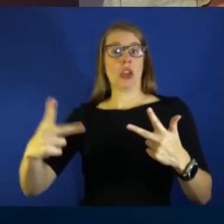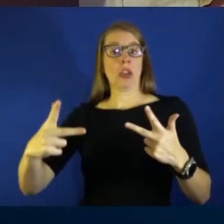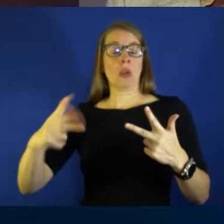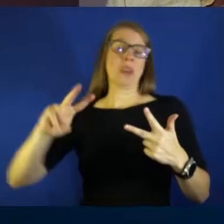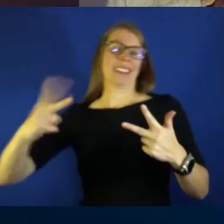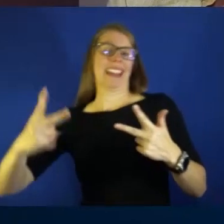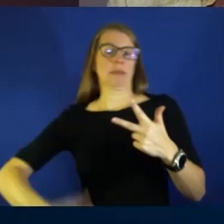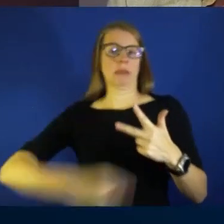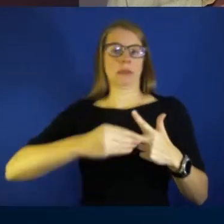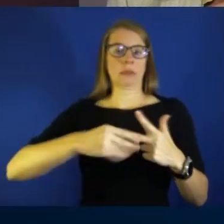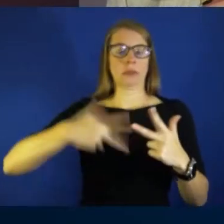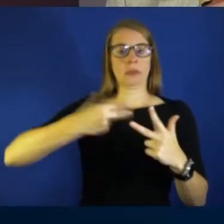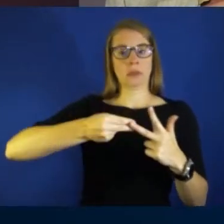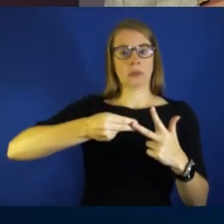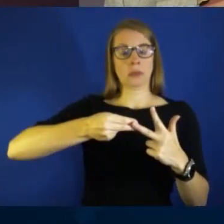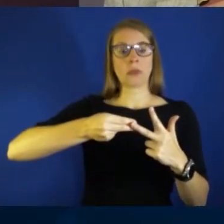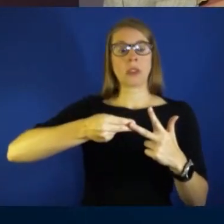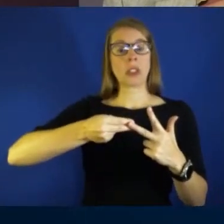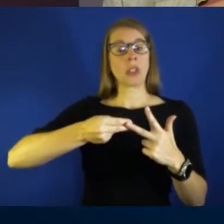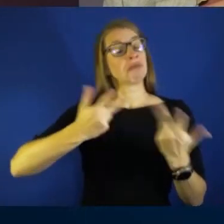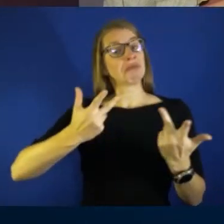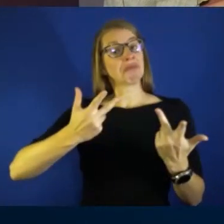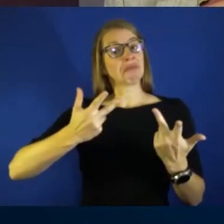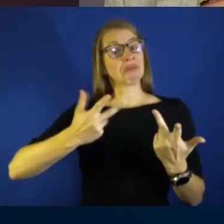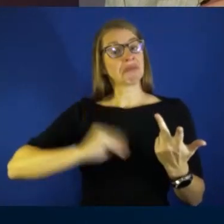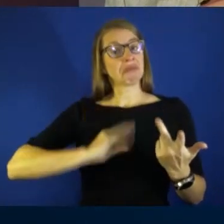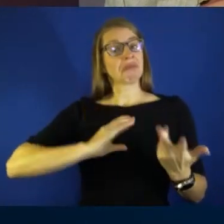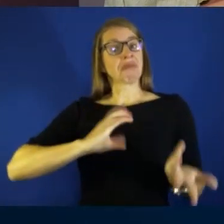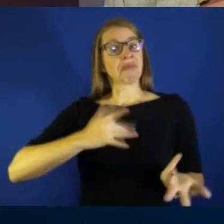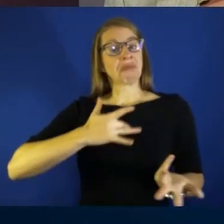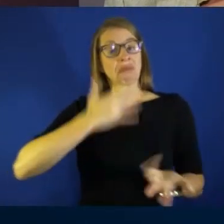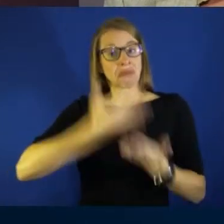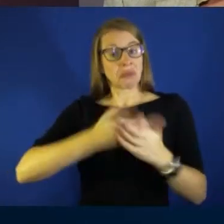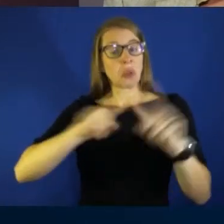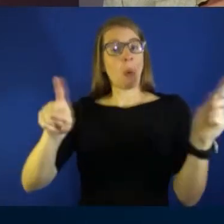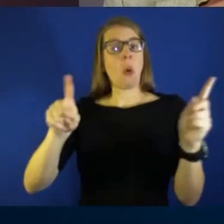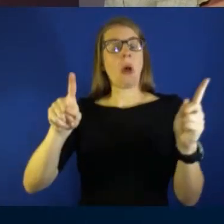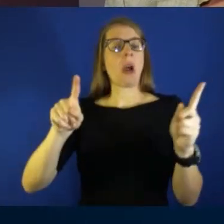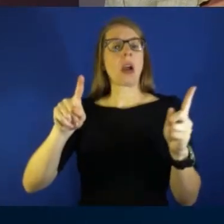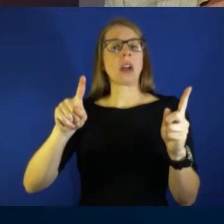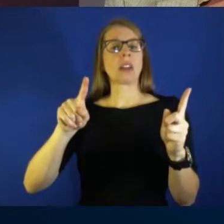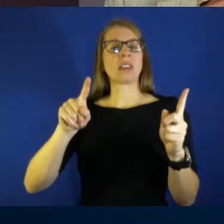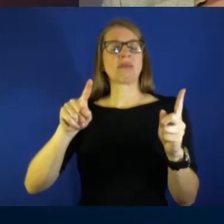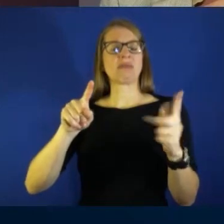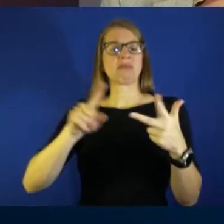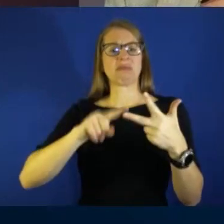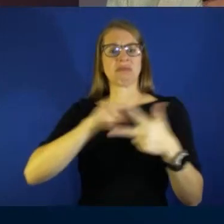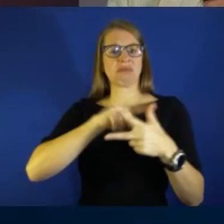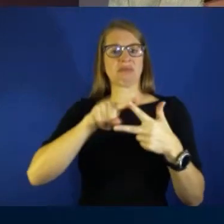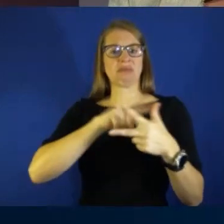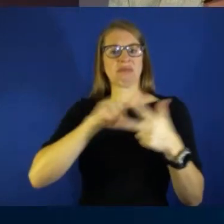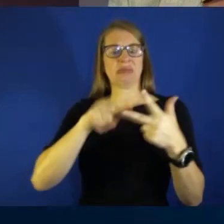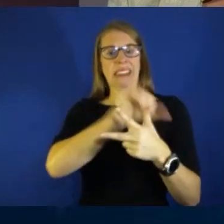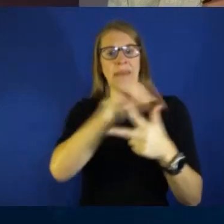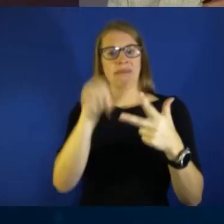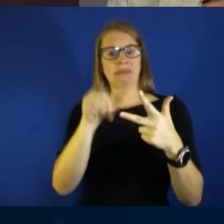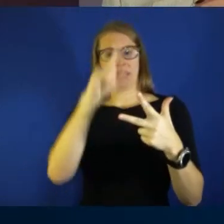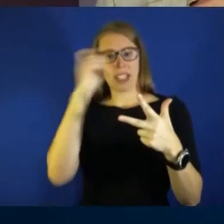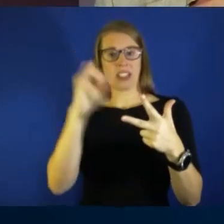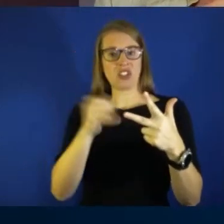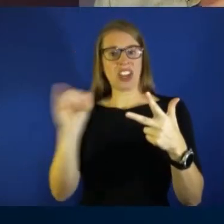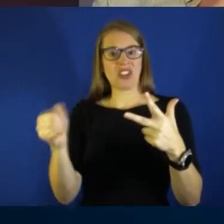this encouraging? Also, do you anticipate any differences between the J&J booster process and Pfizer, since J&J is not